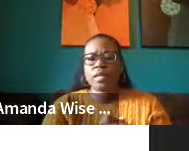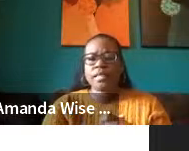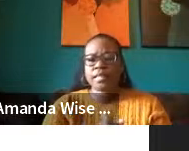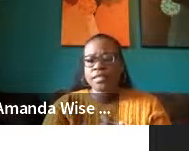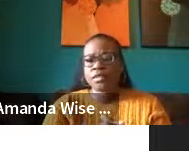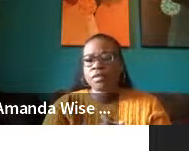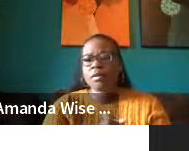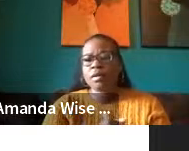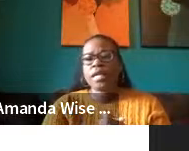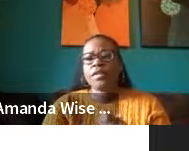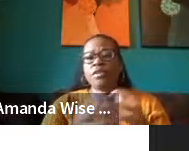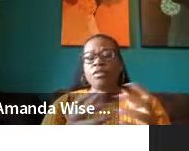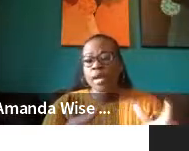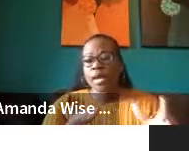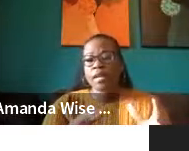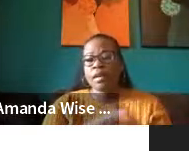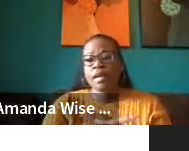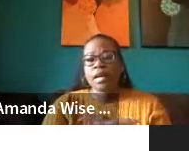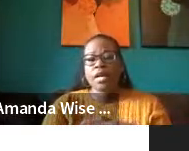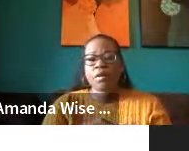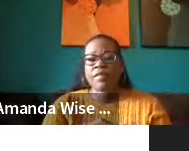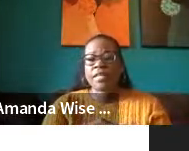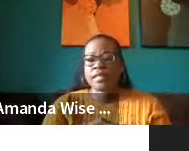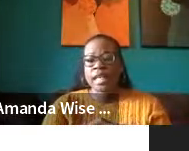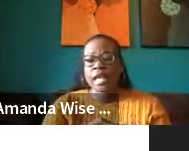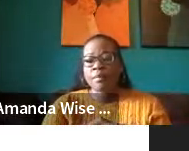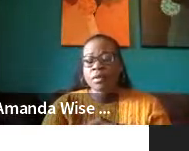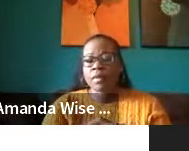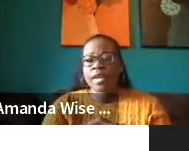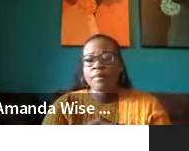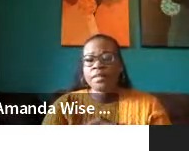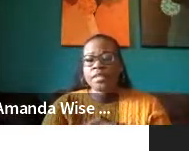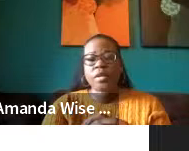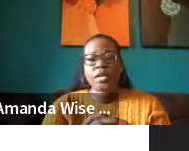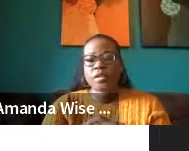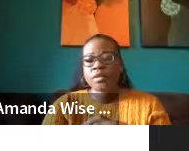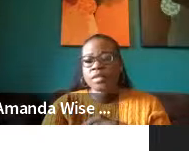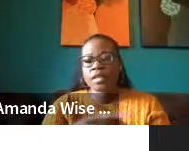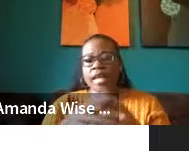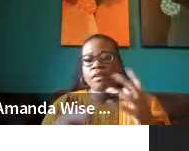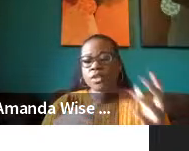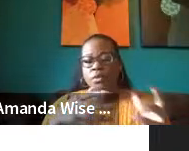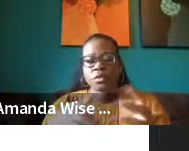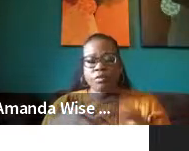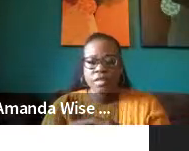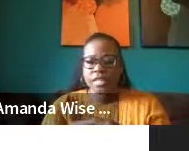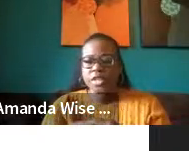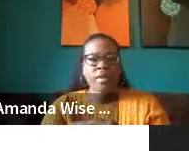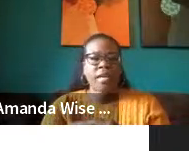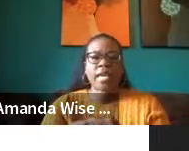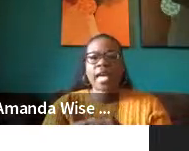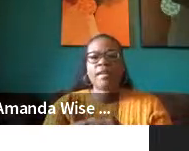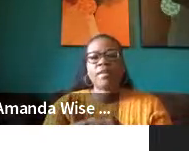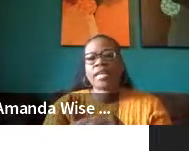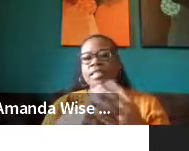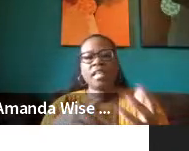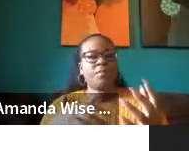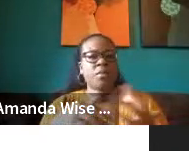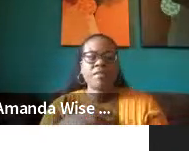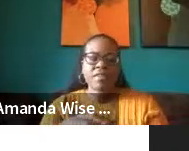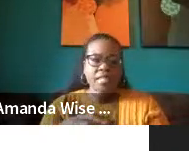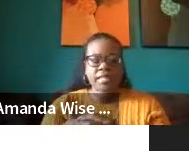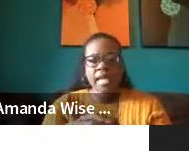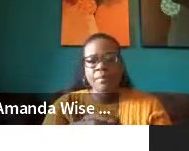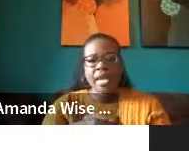Canva as well as Stencil. They're great graphic design programs that you can use that are kind of user-friendly. You don't have to have like a